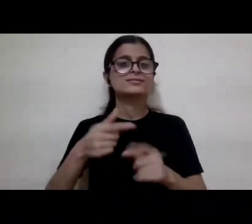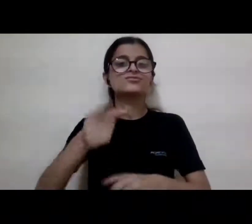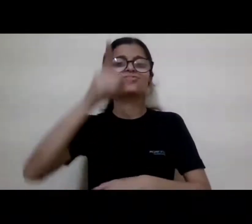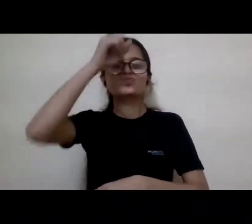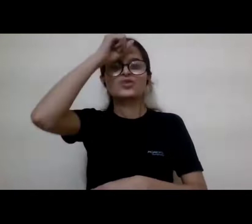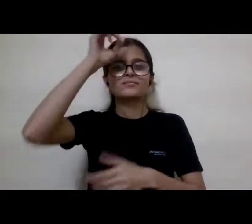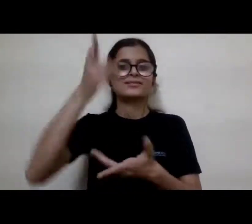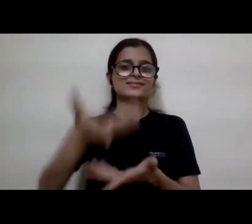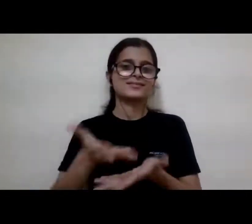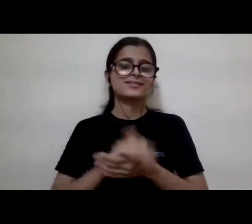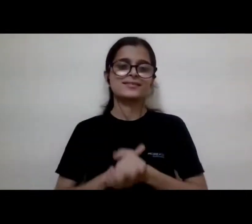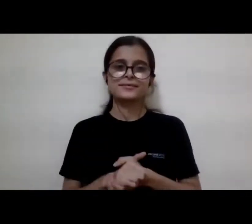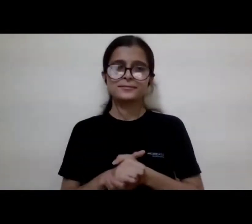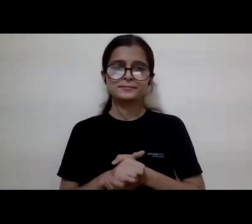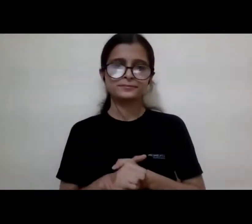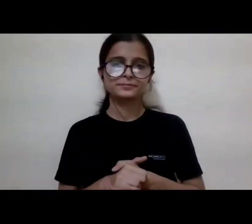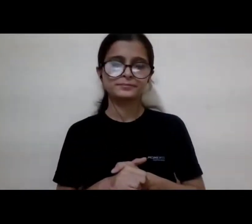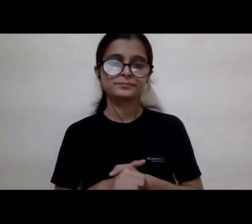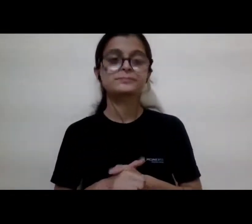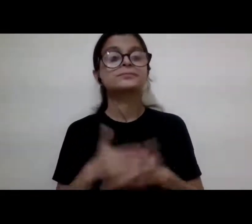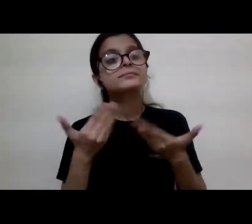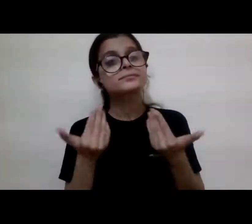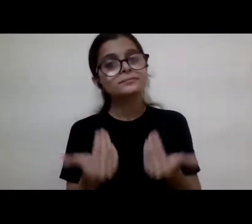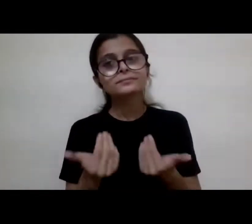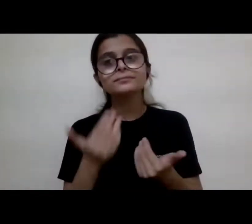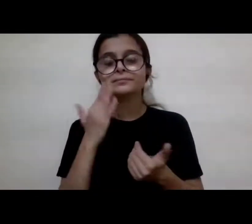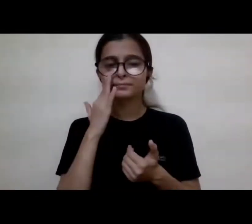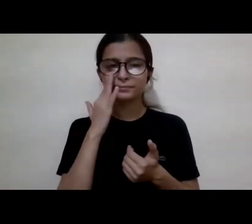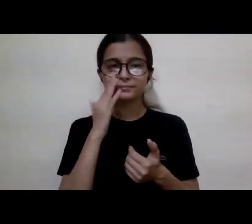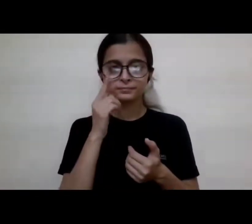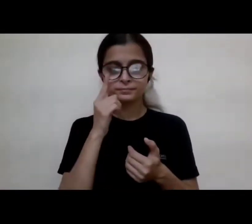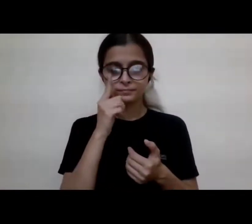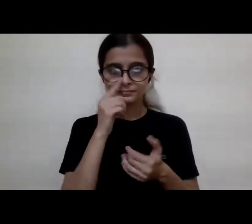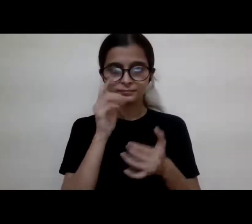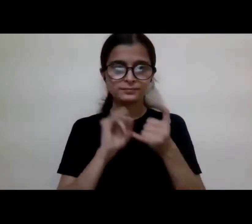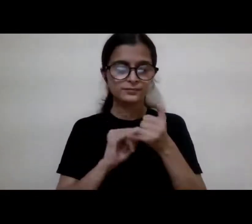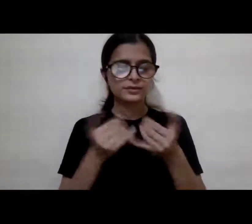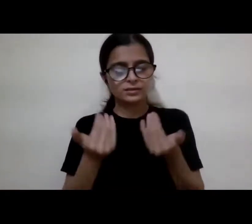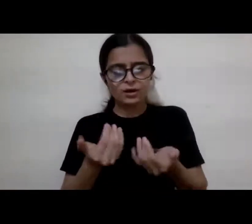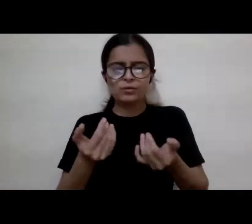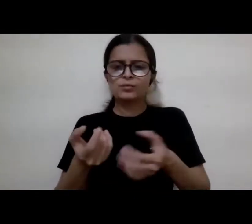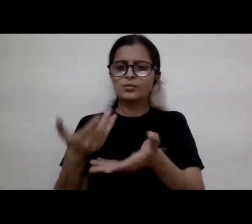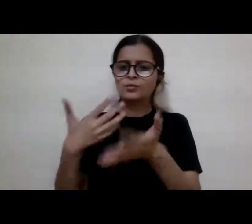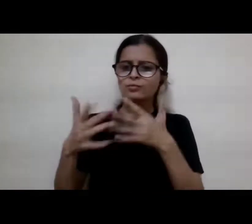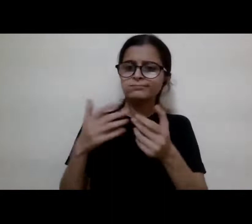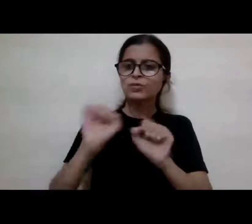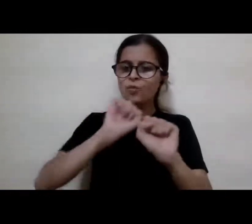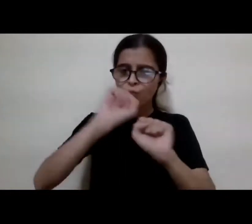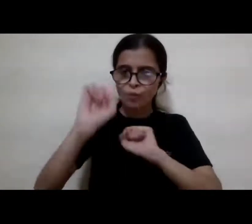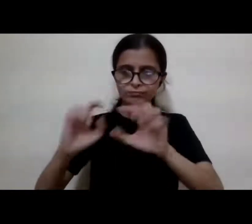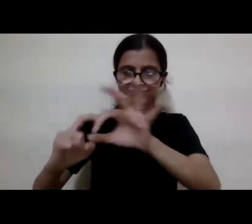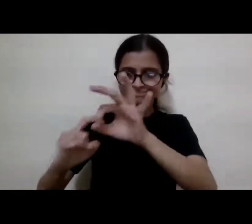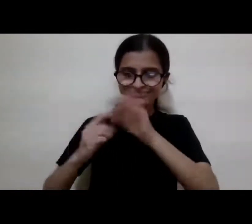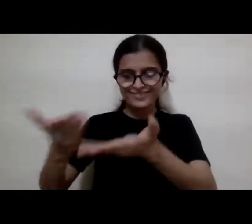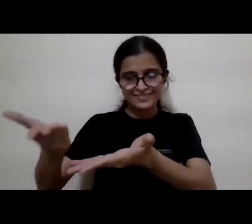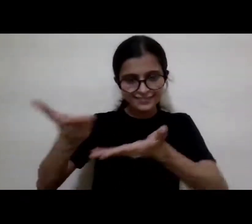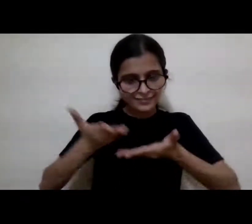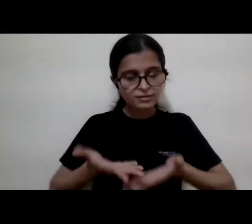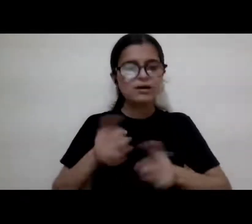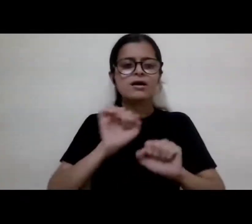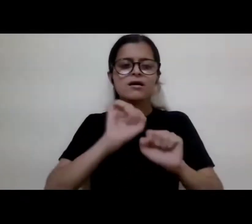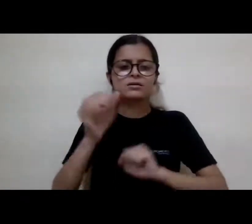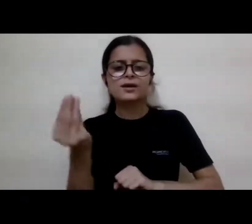So thank you. And now we invite questions from everybody. We already have